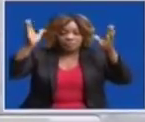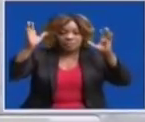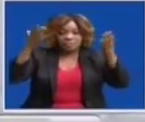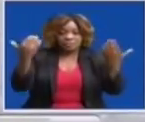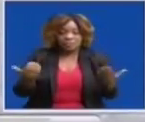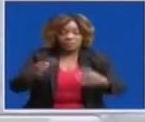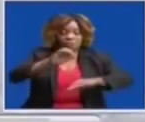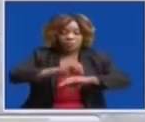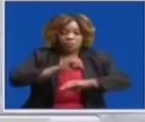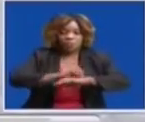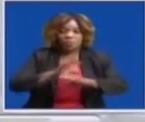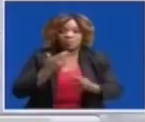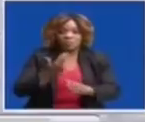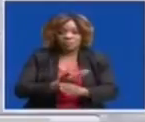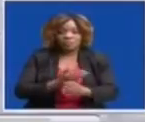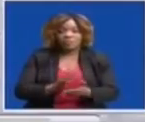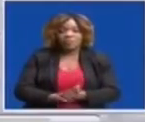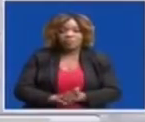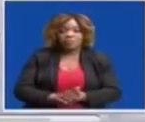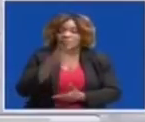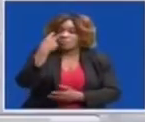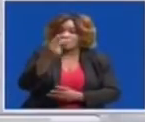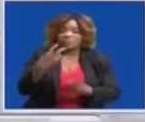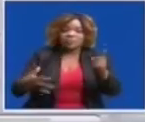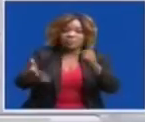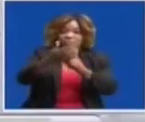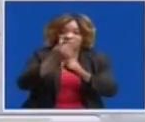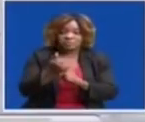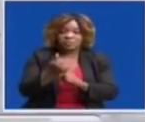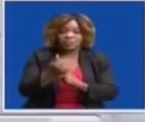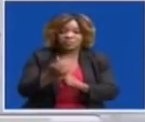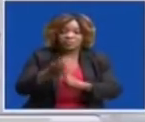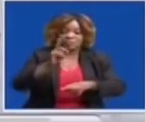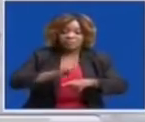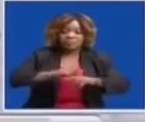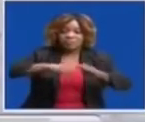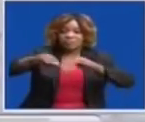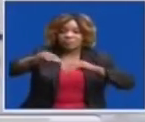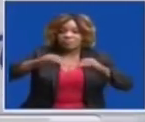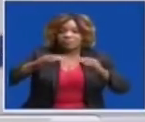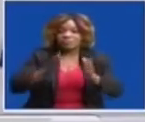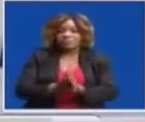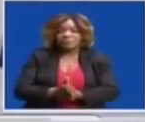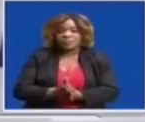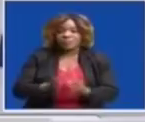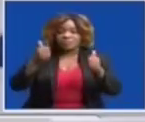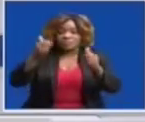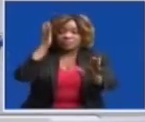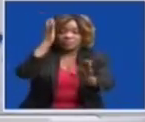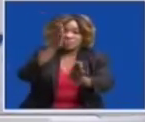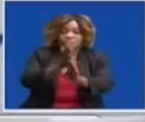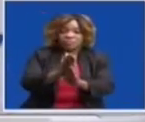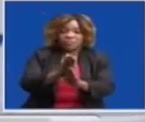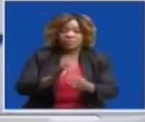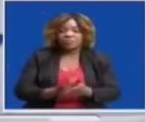an opportunity for us to reflect on our achievements, challenges, and our future strategic direction in facilitating